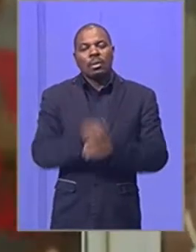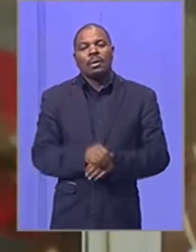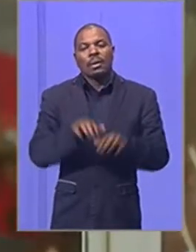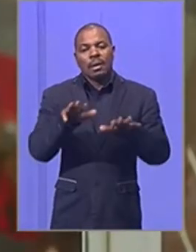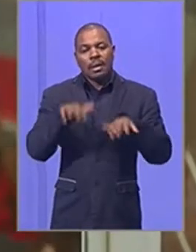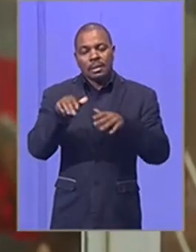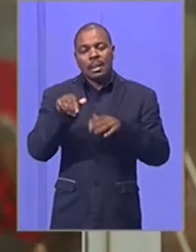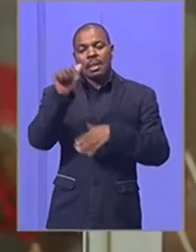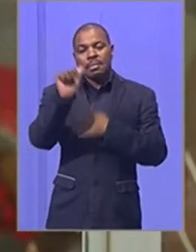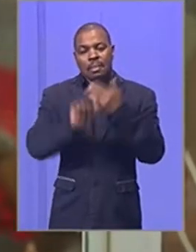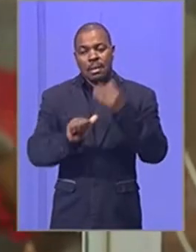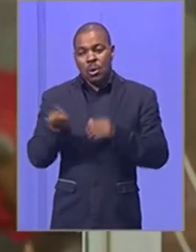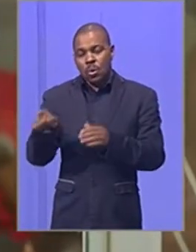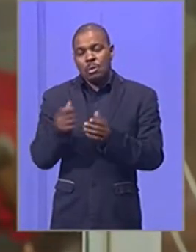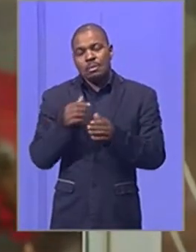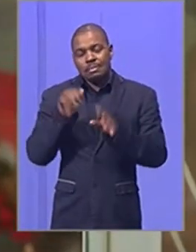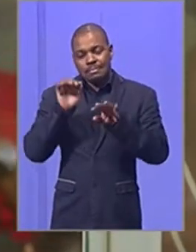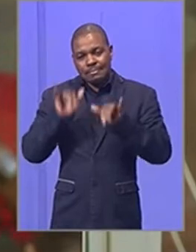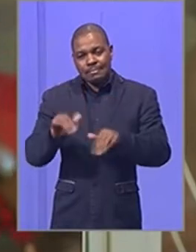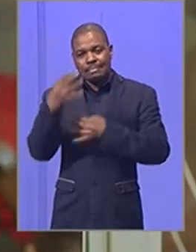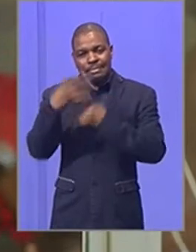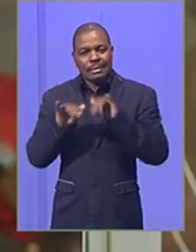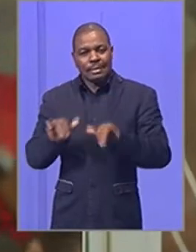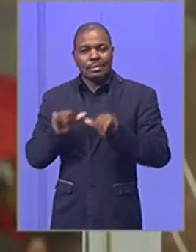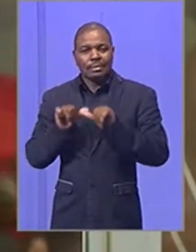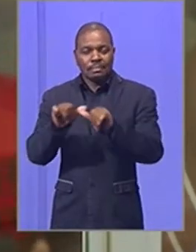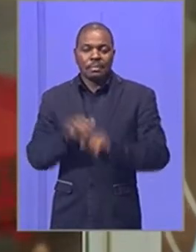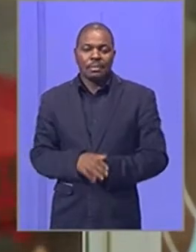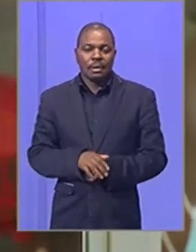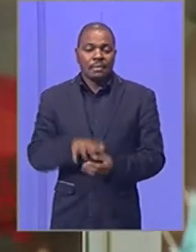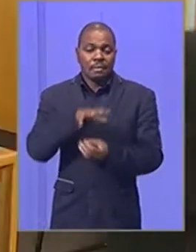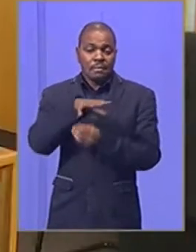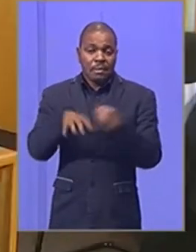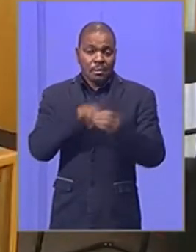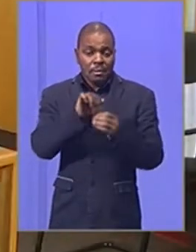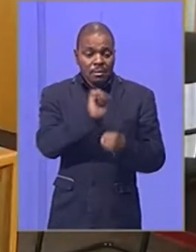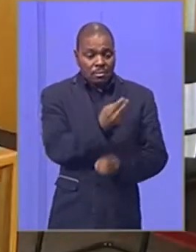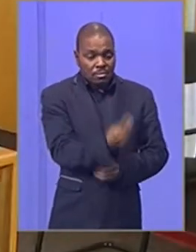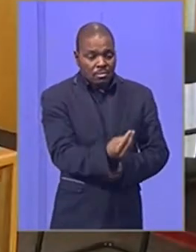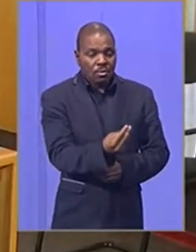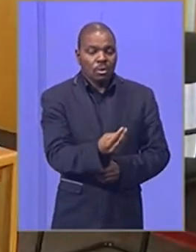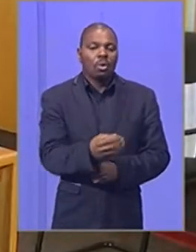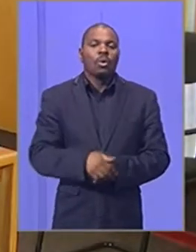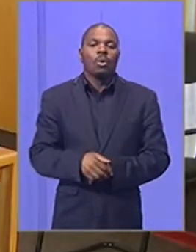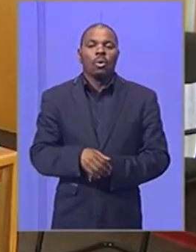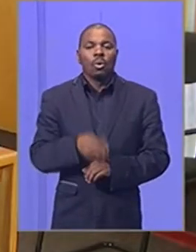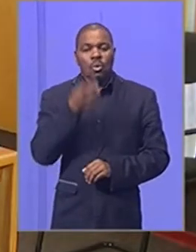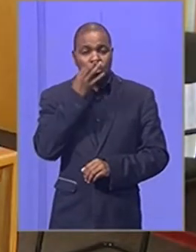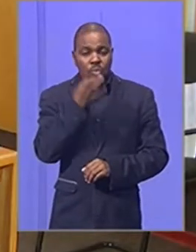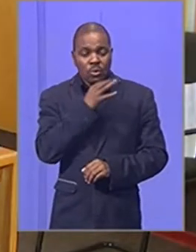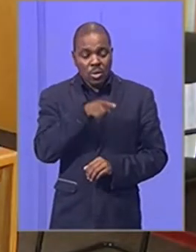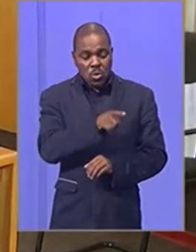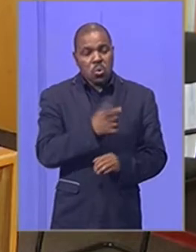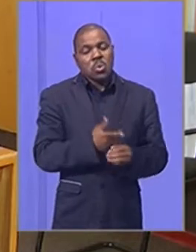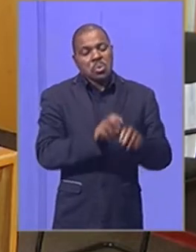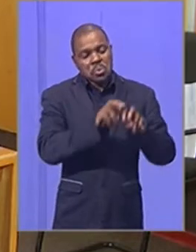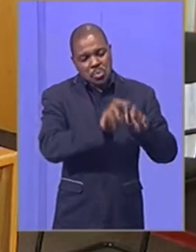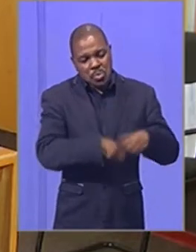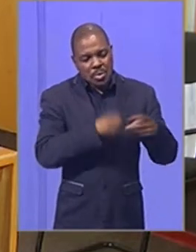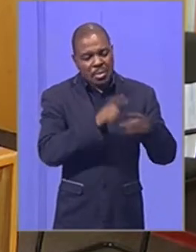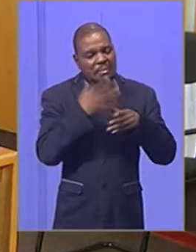moo yena a tla tswang a sa le ditlamong. Ho ya ka e mong wa lelapa la re lebogile Segami o ile a betwa a